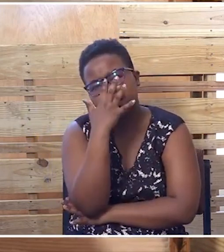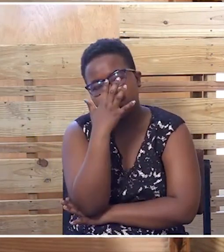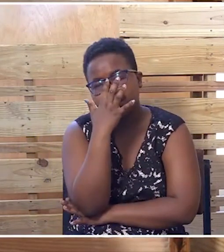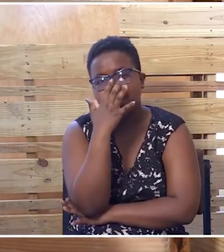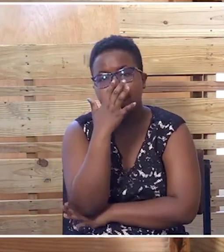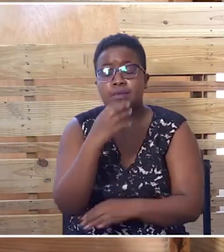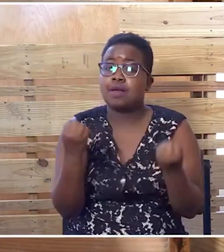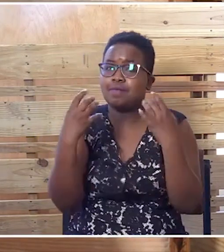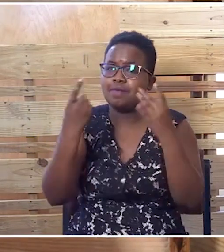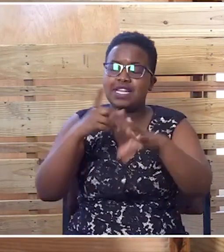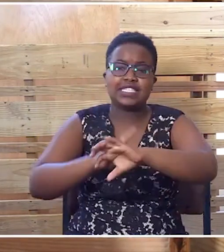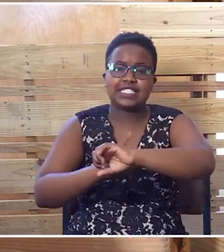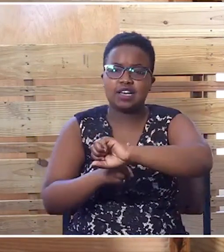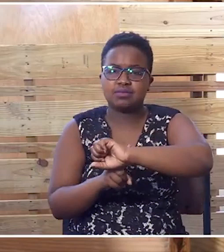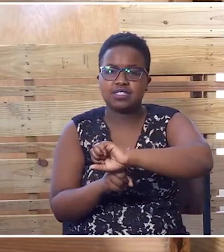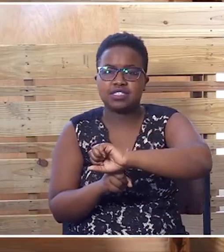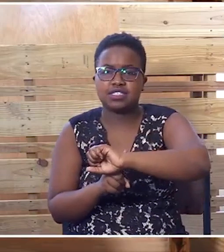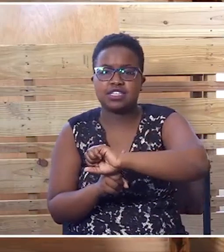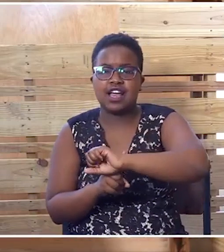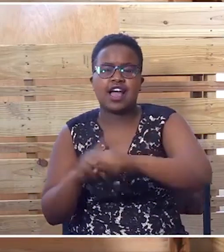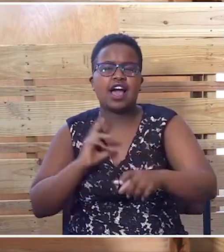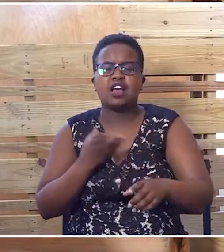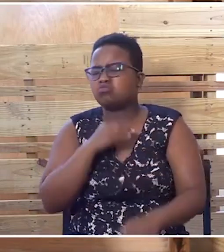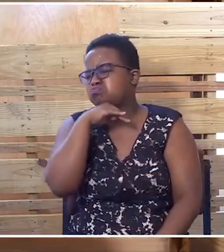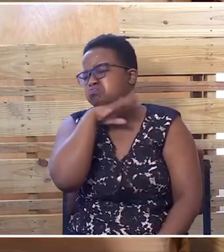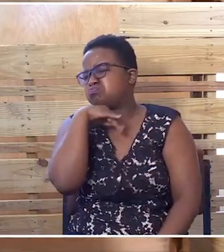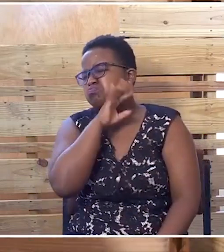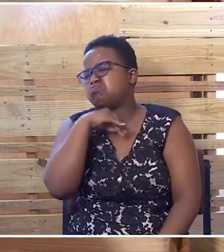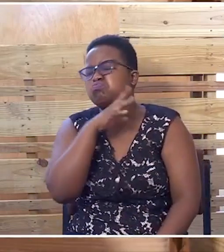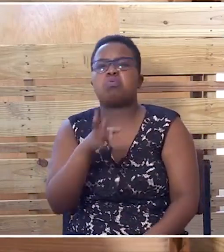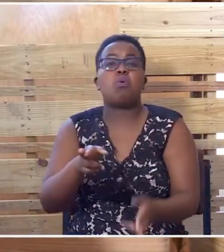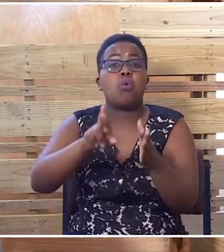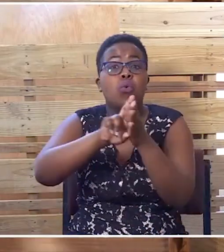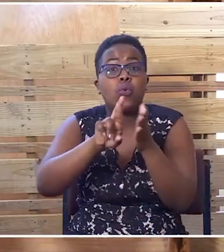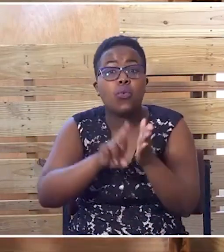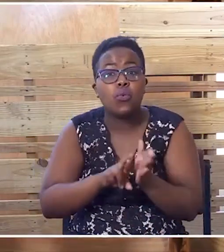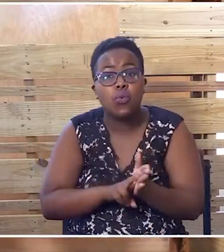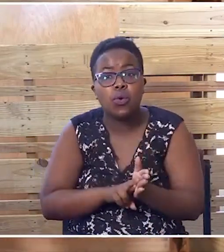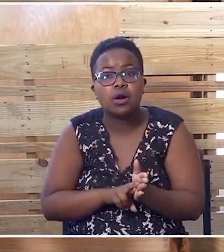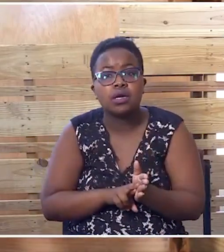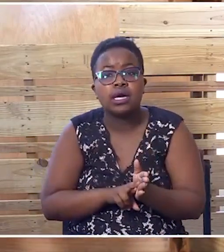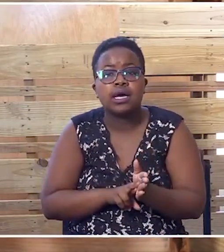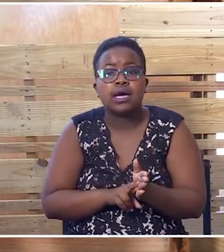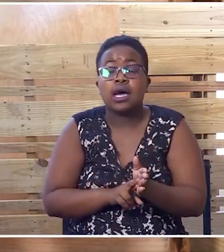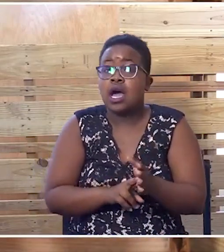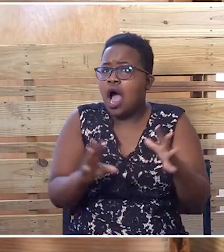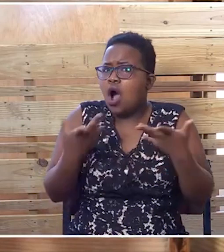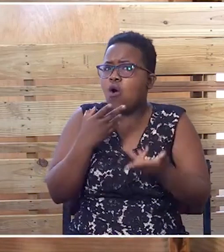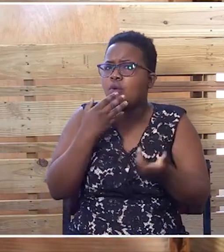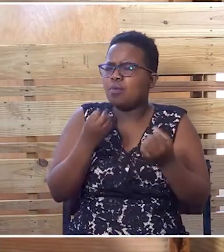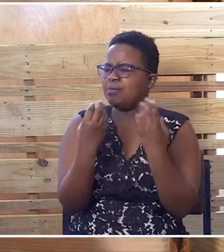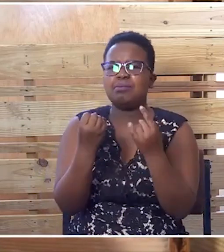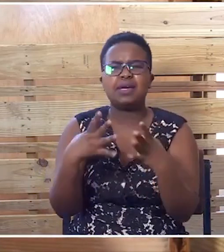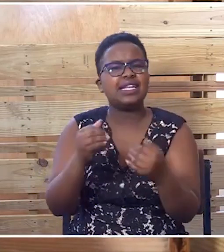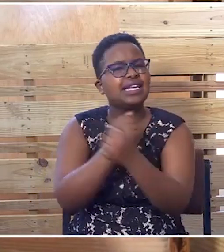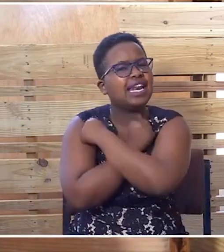You know, many times we dislike rules. I don't know how many love rules.